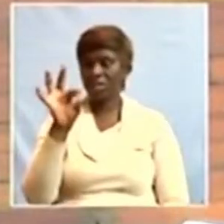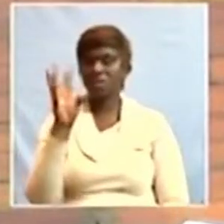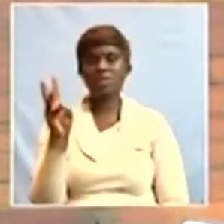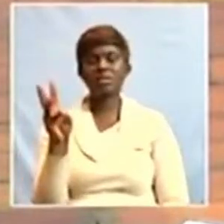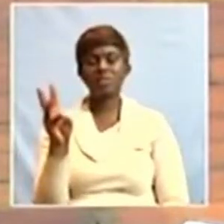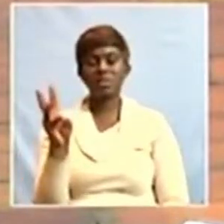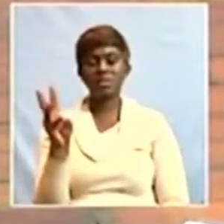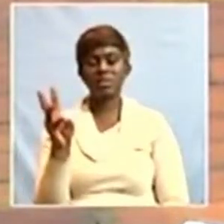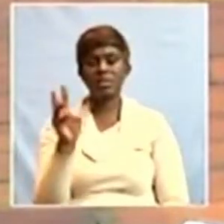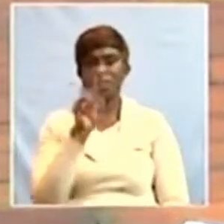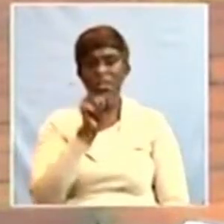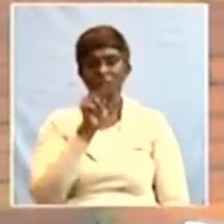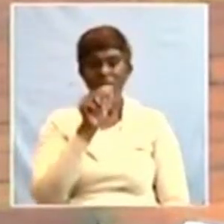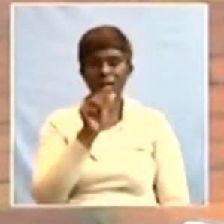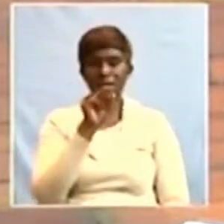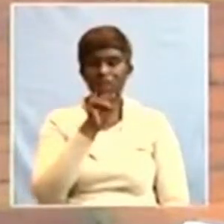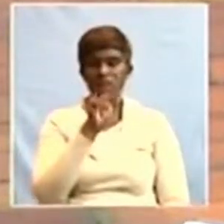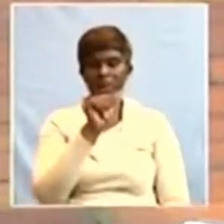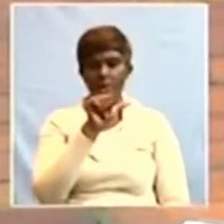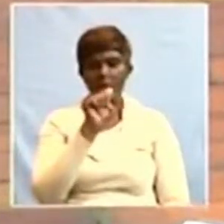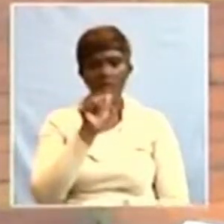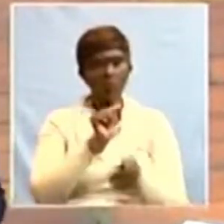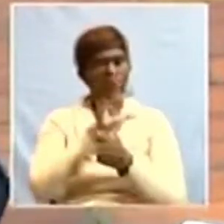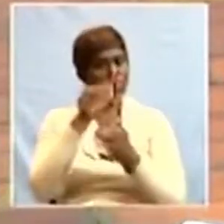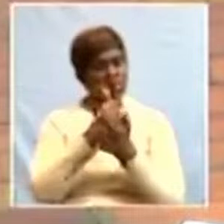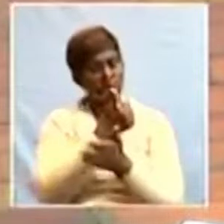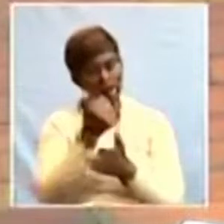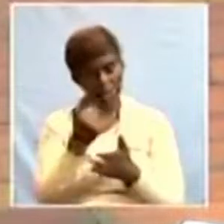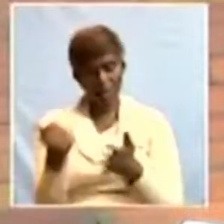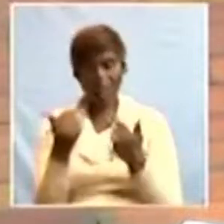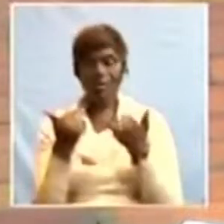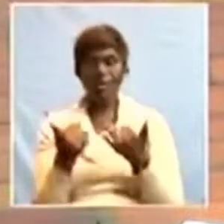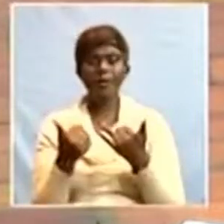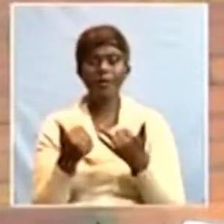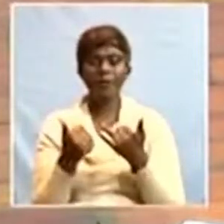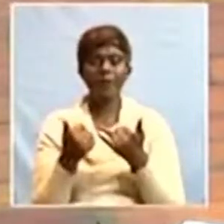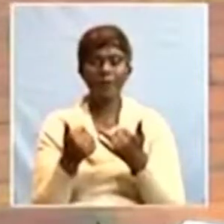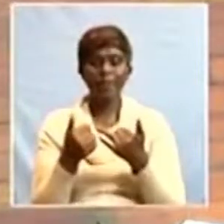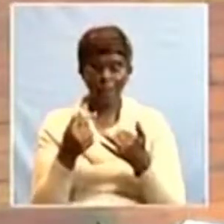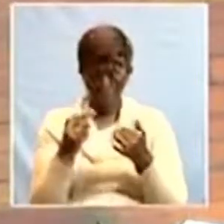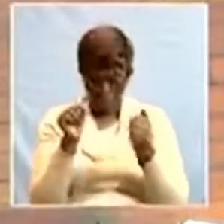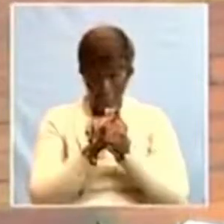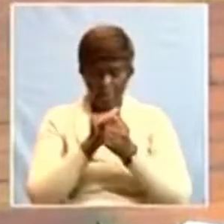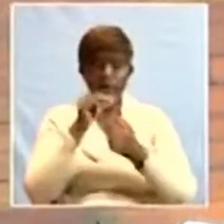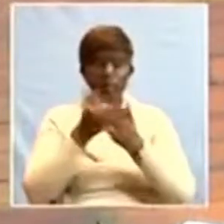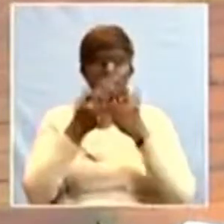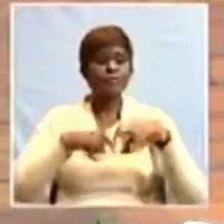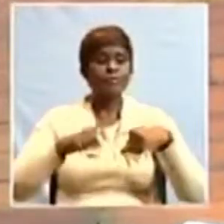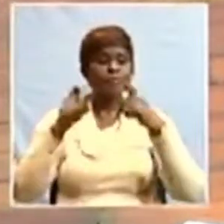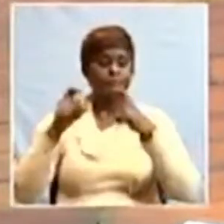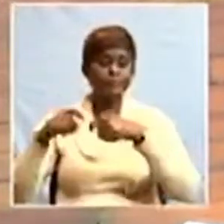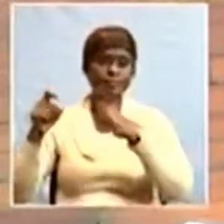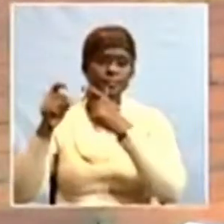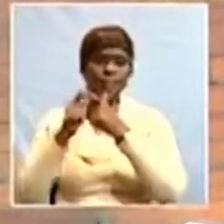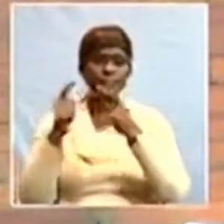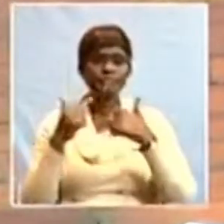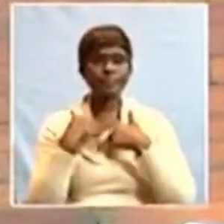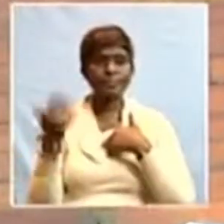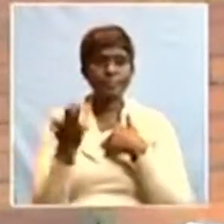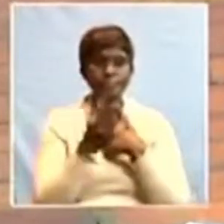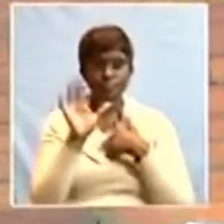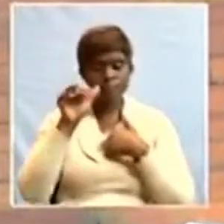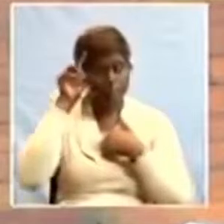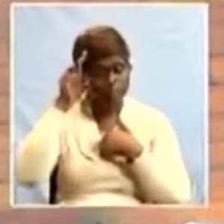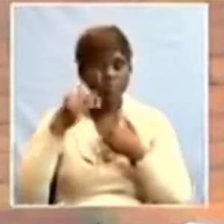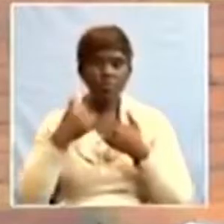996, Namwala and others. Now, among the challenges your